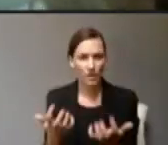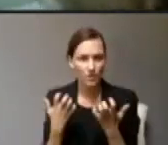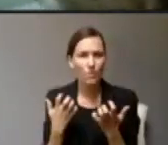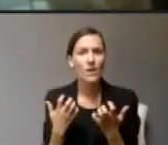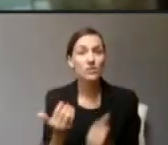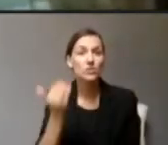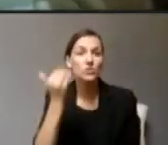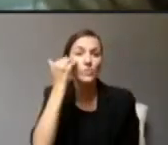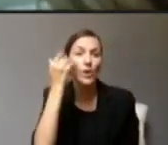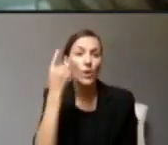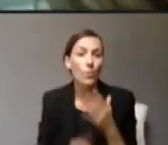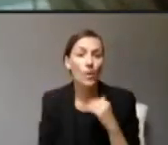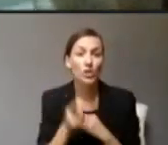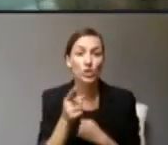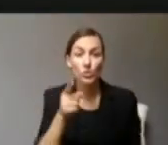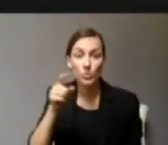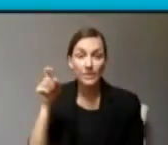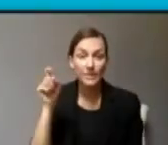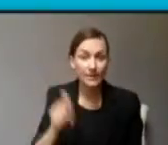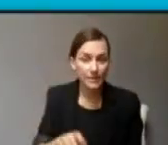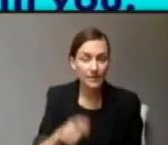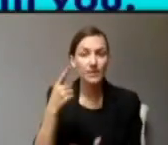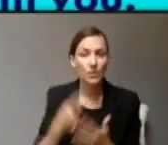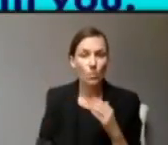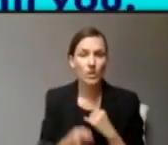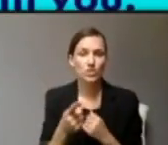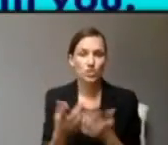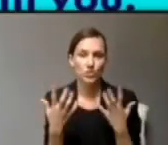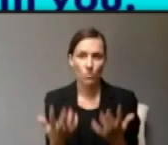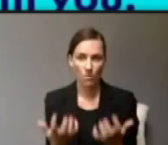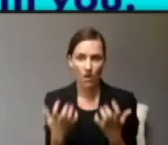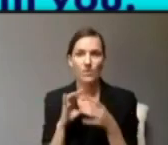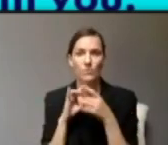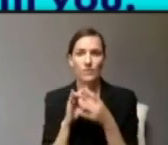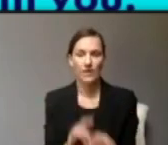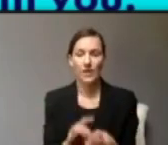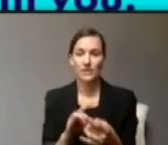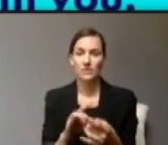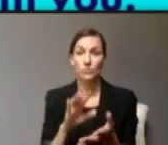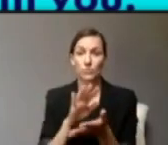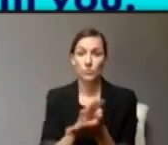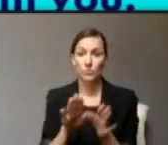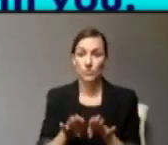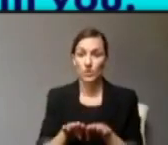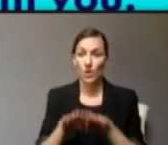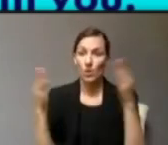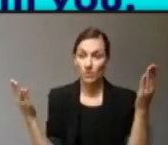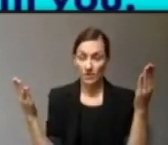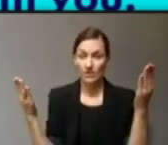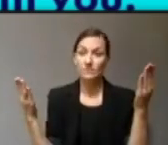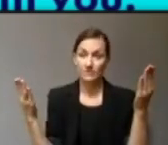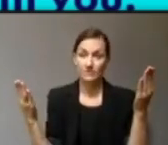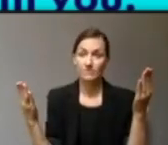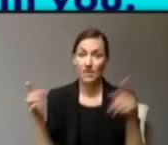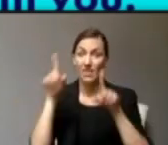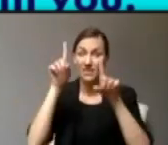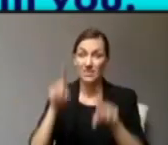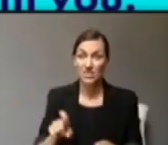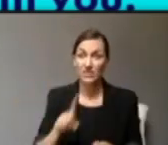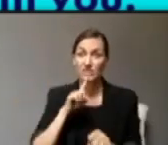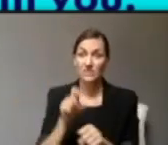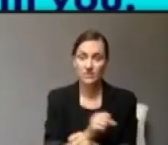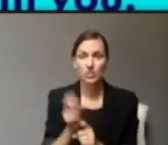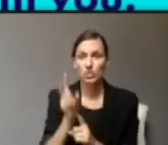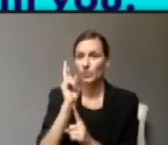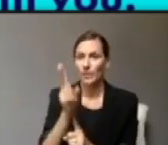to know what you need and what you want as it relates to opening up schools. This survey literally takes 2